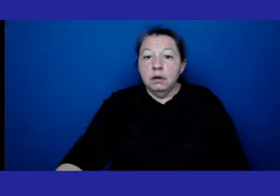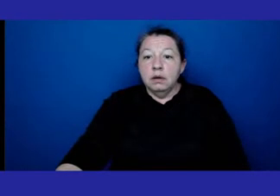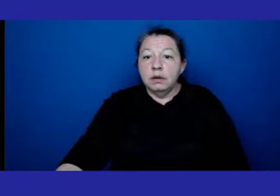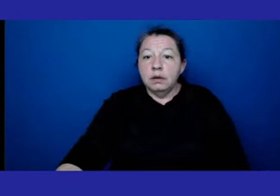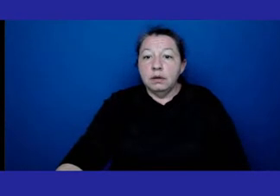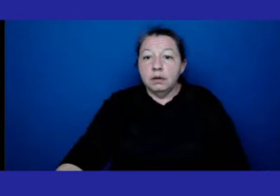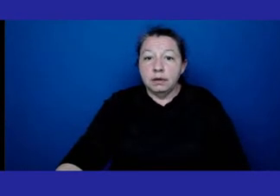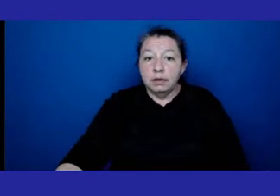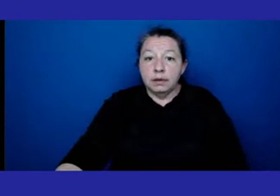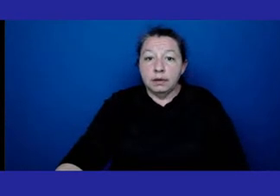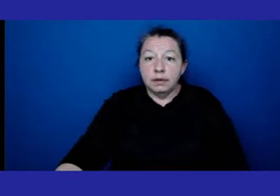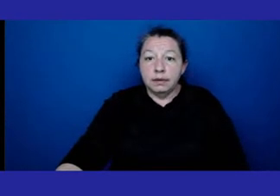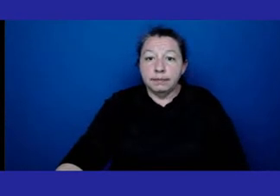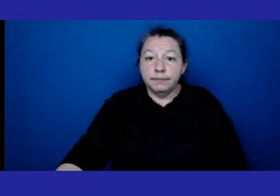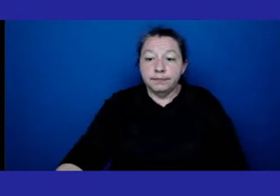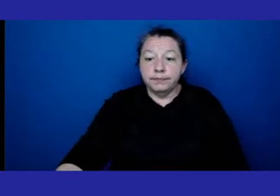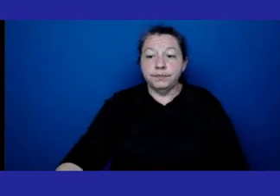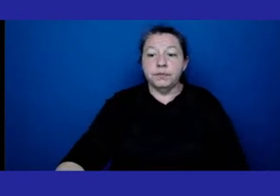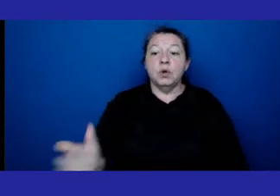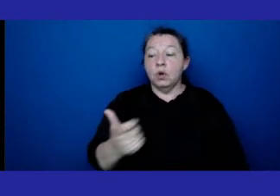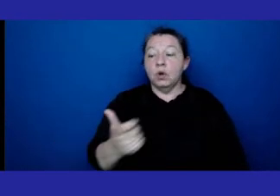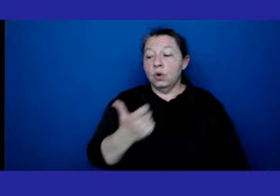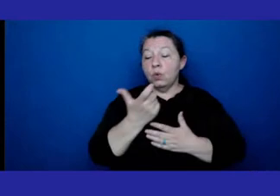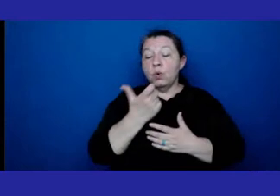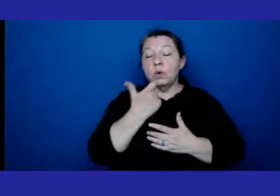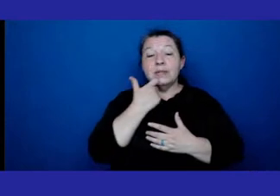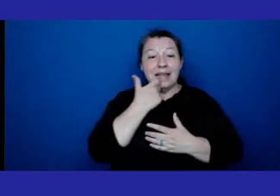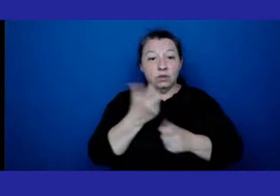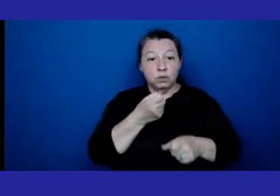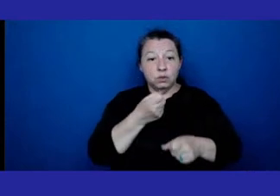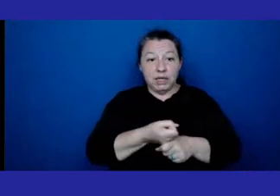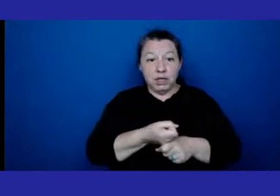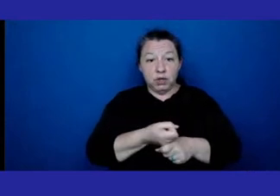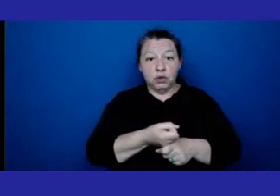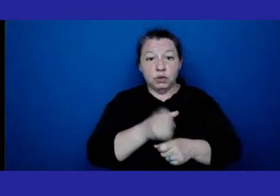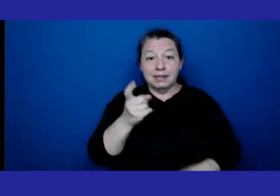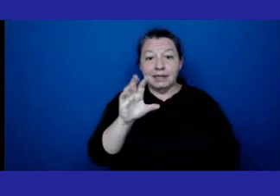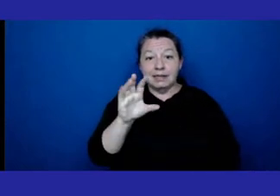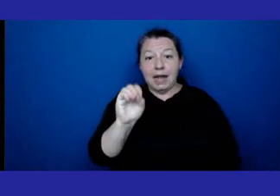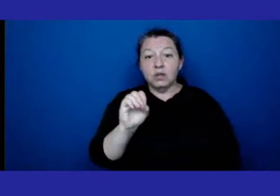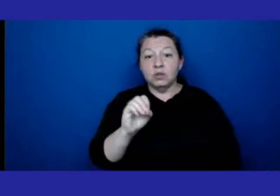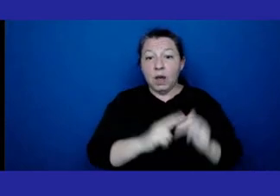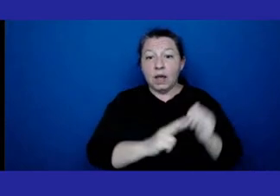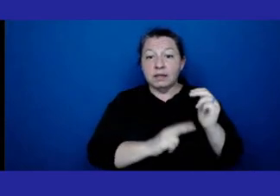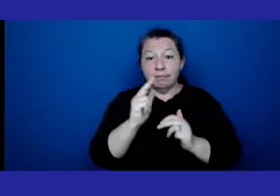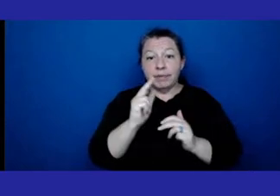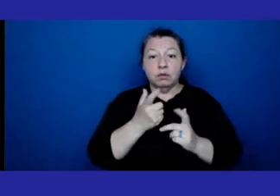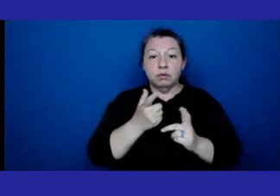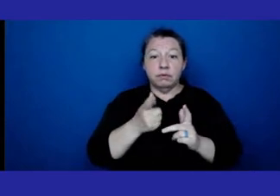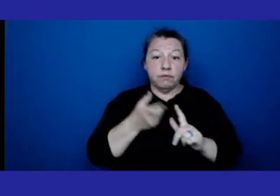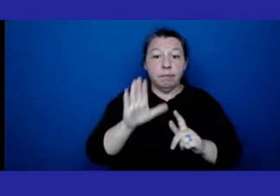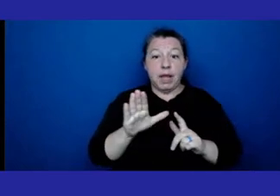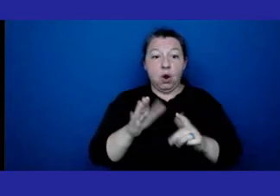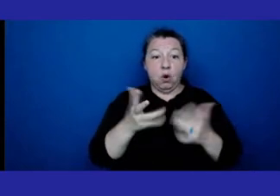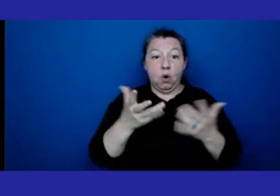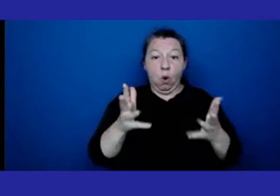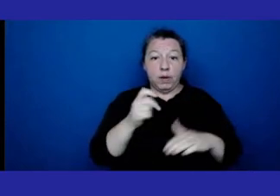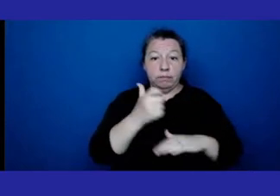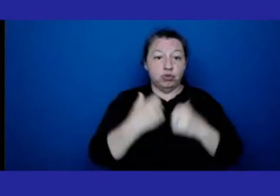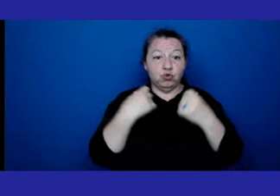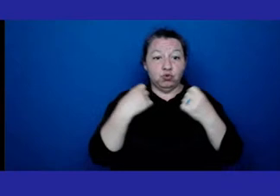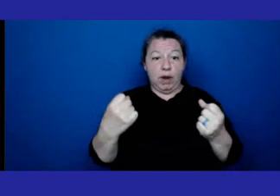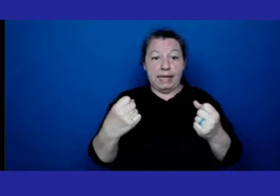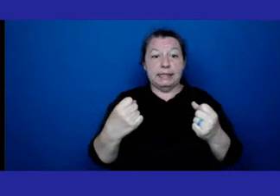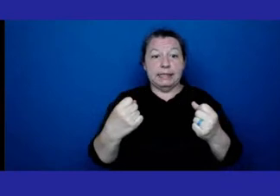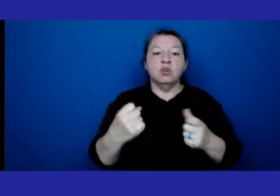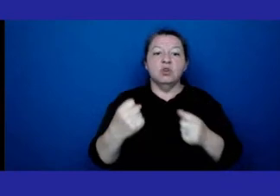So over the last 3 years here, Sodexo has built on their existing strengths. A strong linen